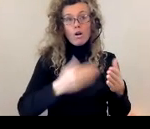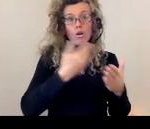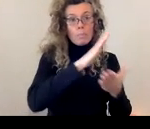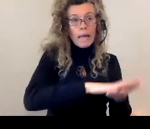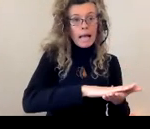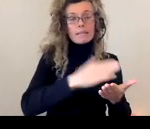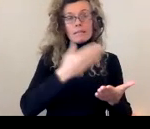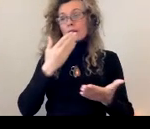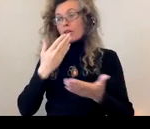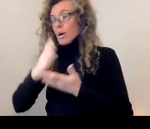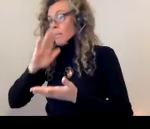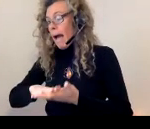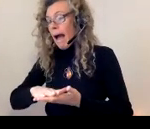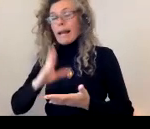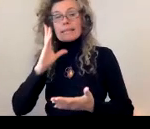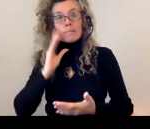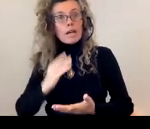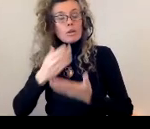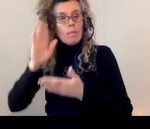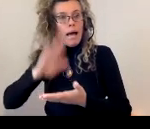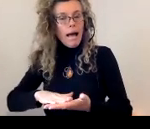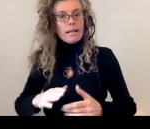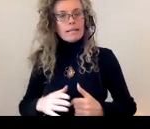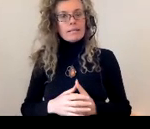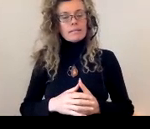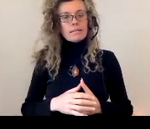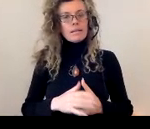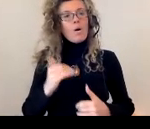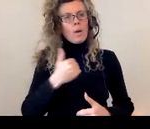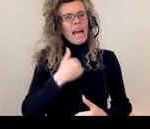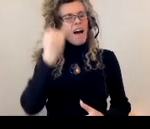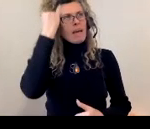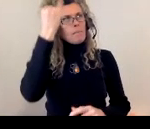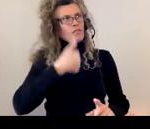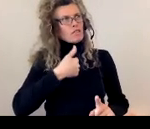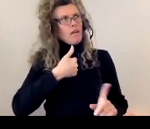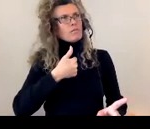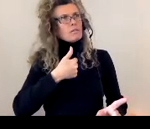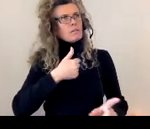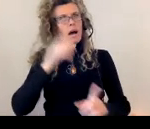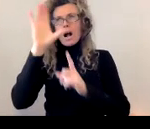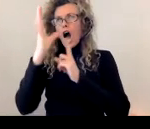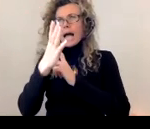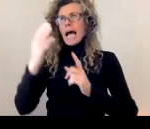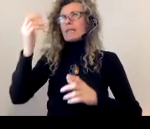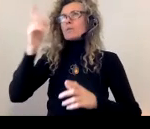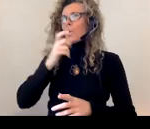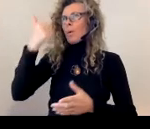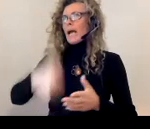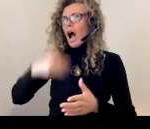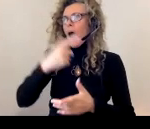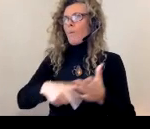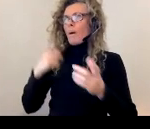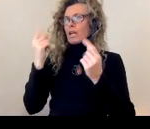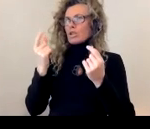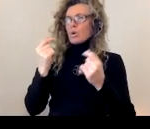bad, we have a self-image and we have a certain context for who we are, what we do, and what we